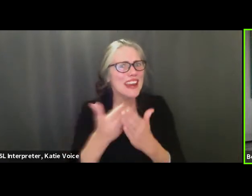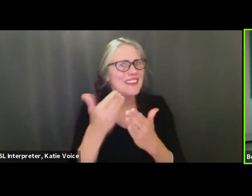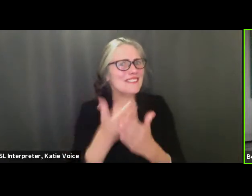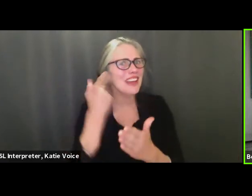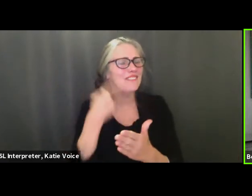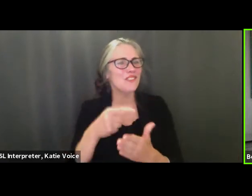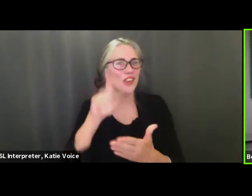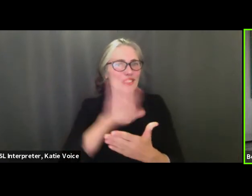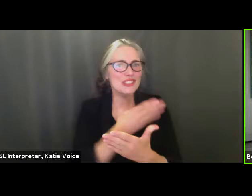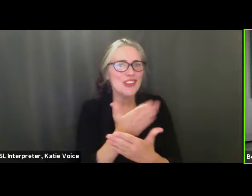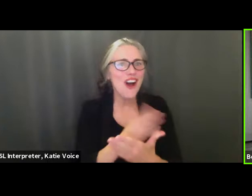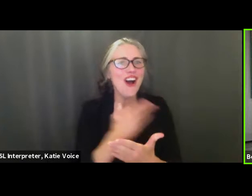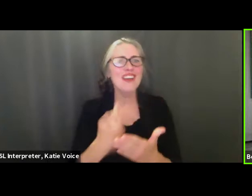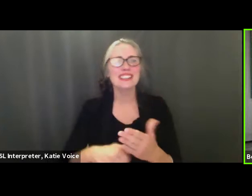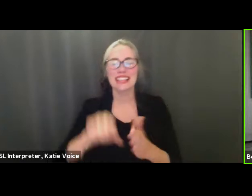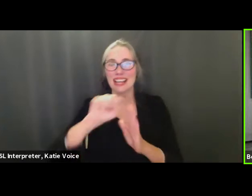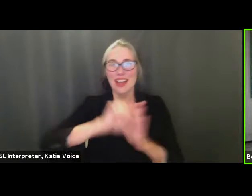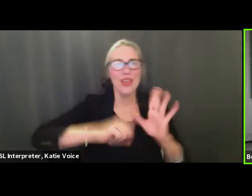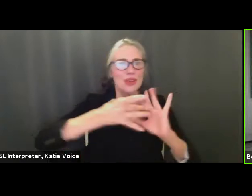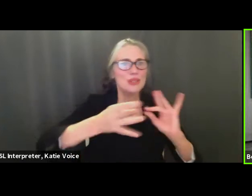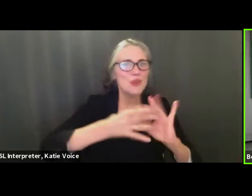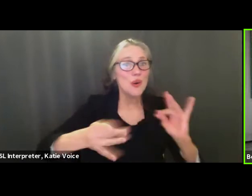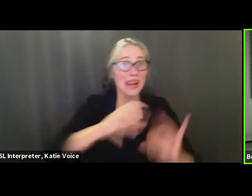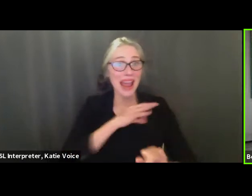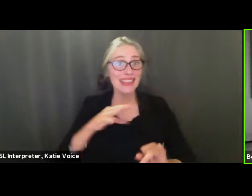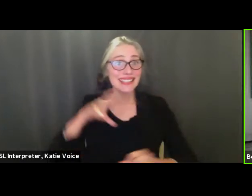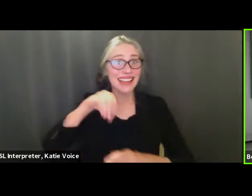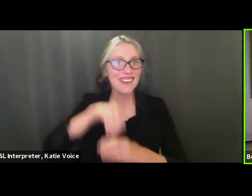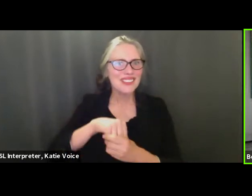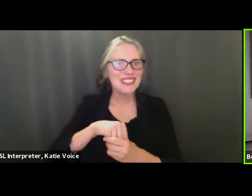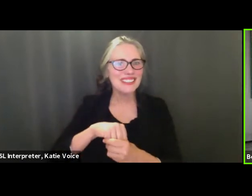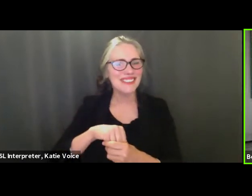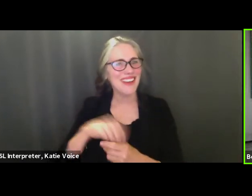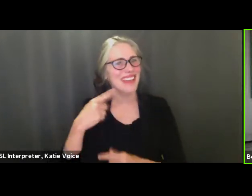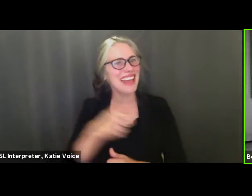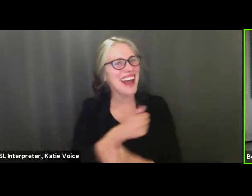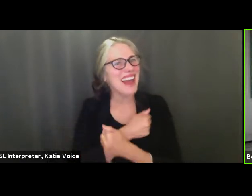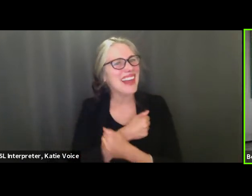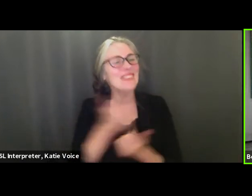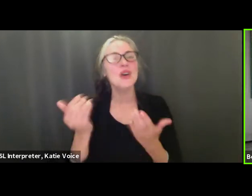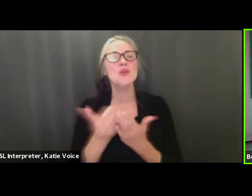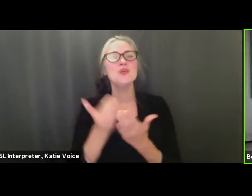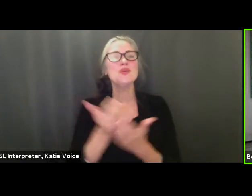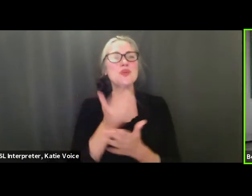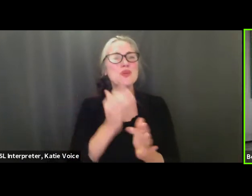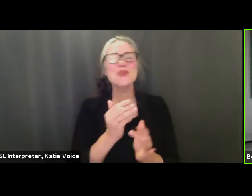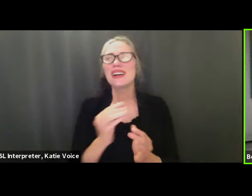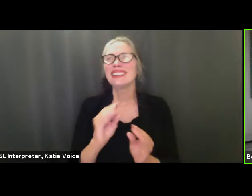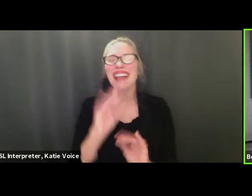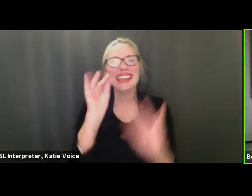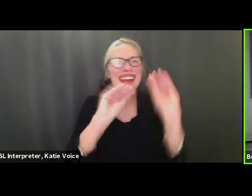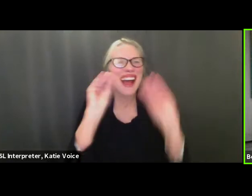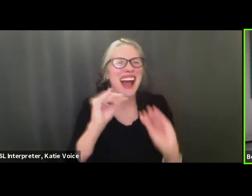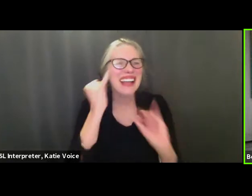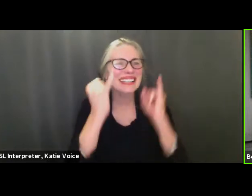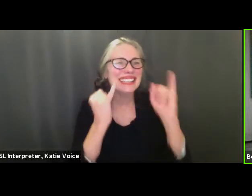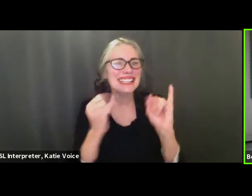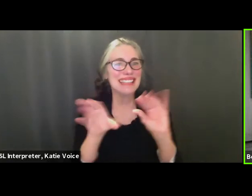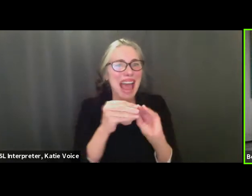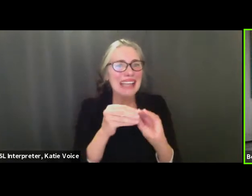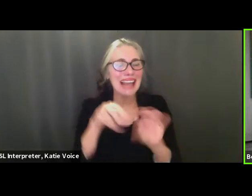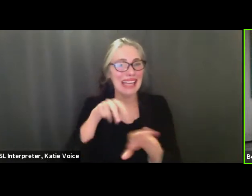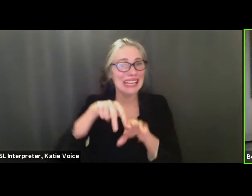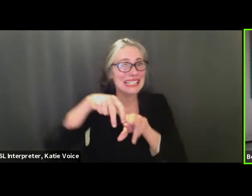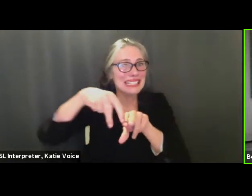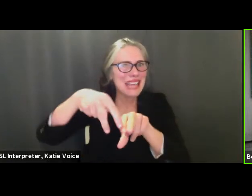the script. Even the staff was involved, and I loved the fresh and youthful touches that were added throughout, like skateboarding